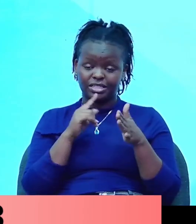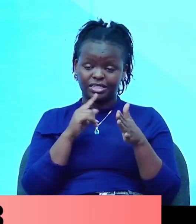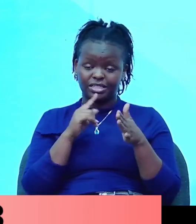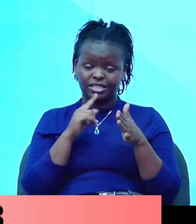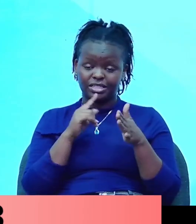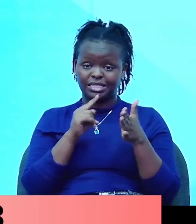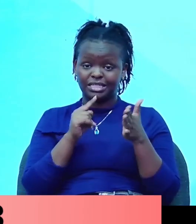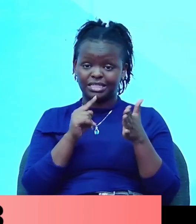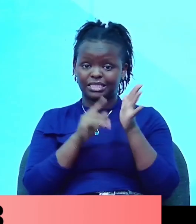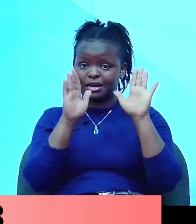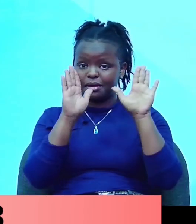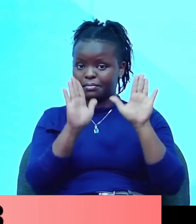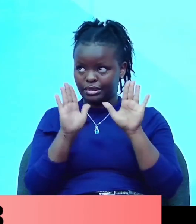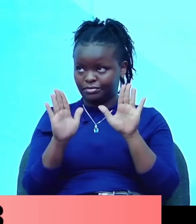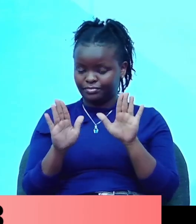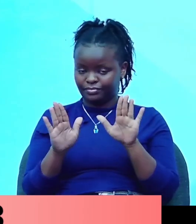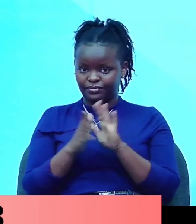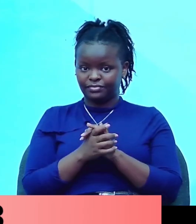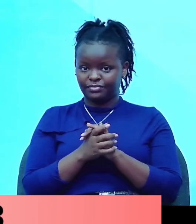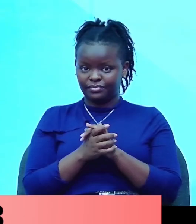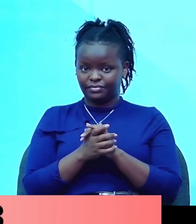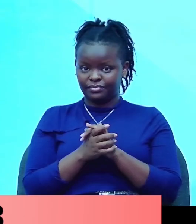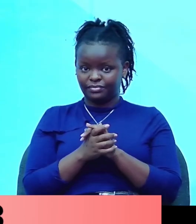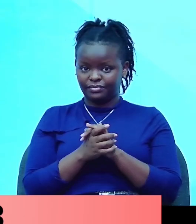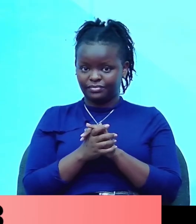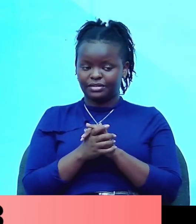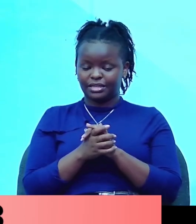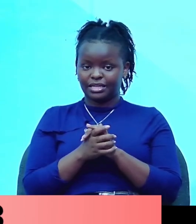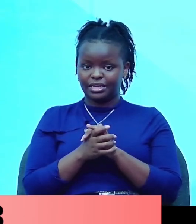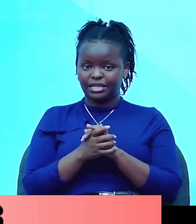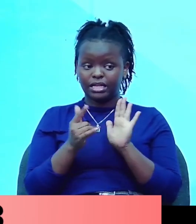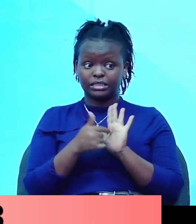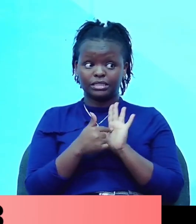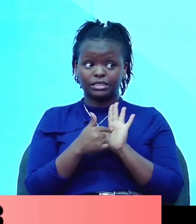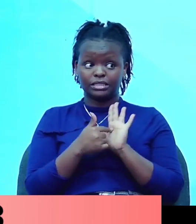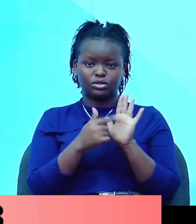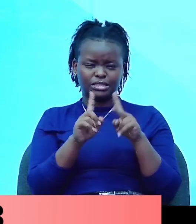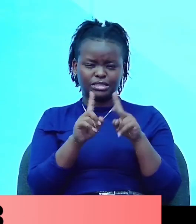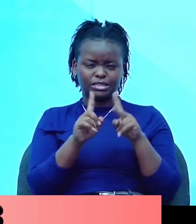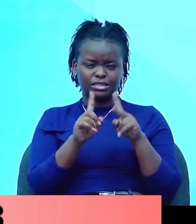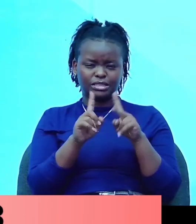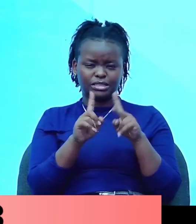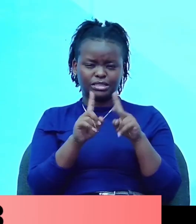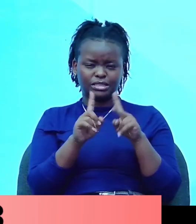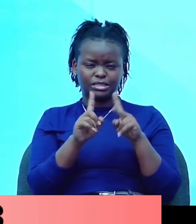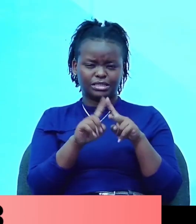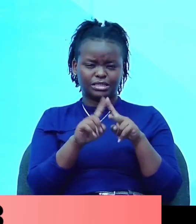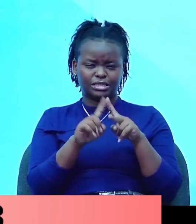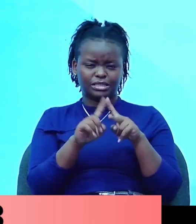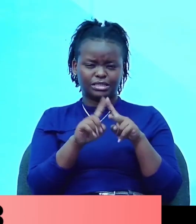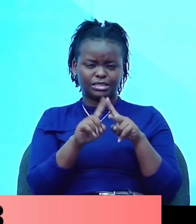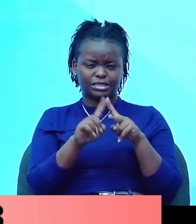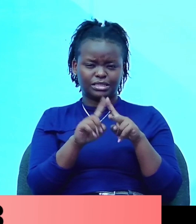is an extension of when it started. It started in 2025. Actually, the